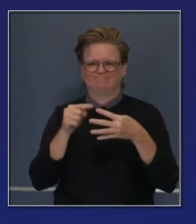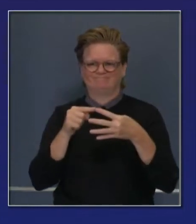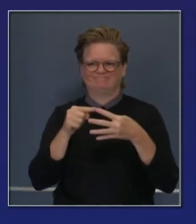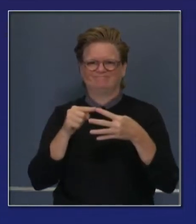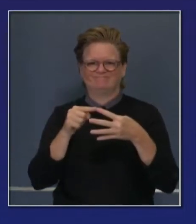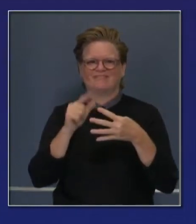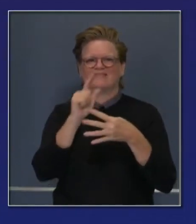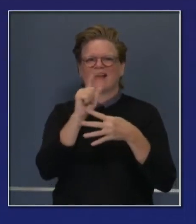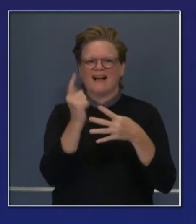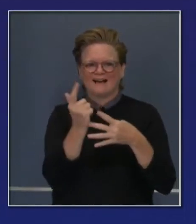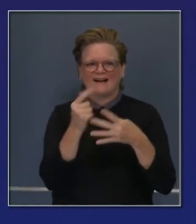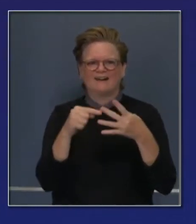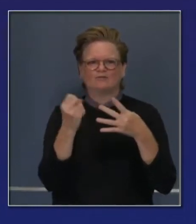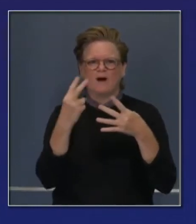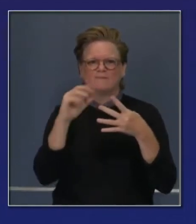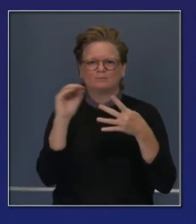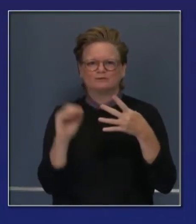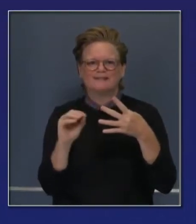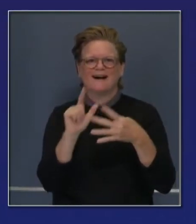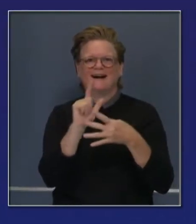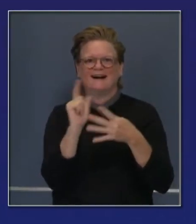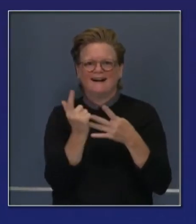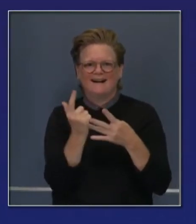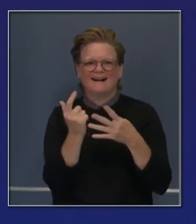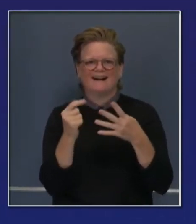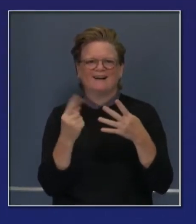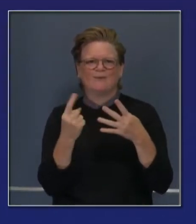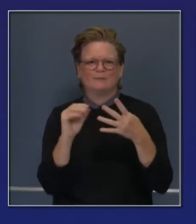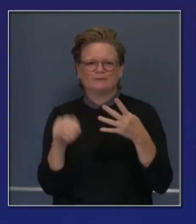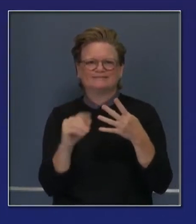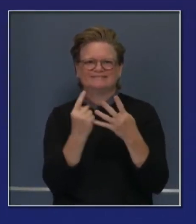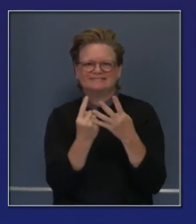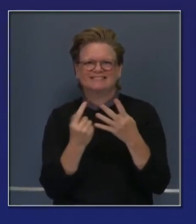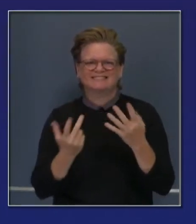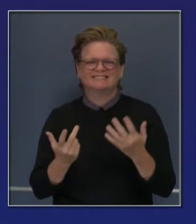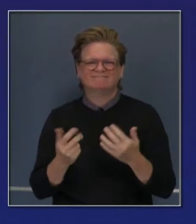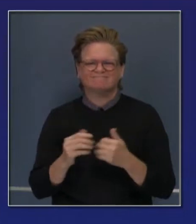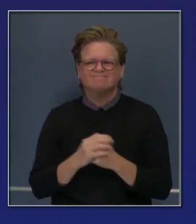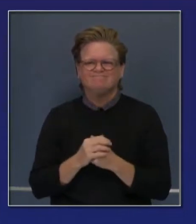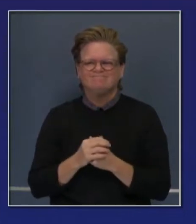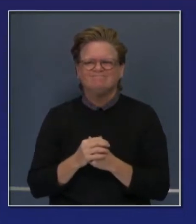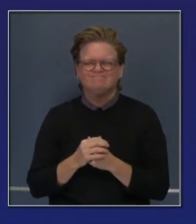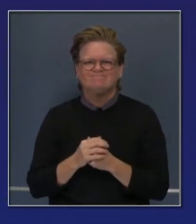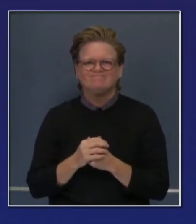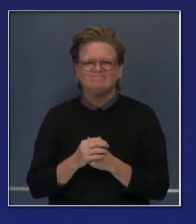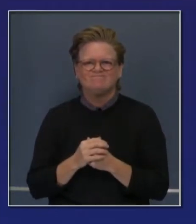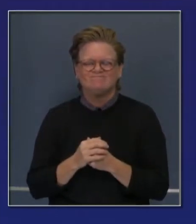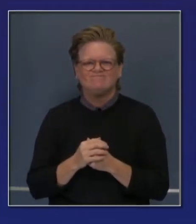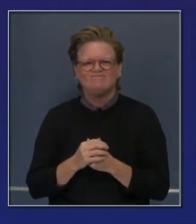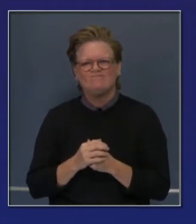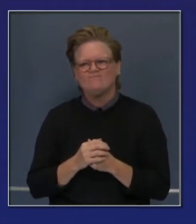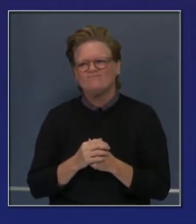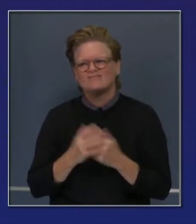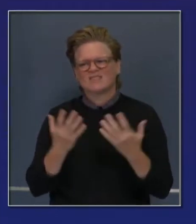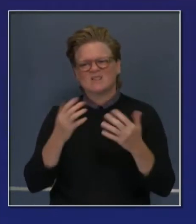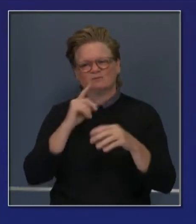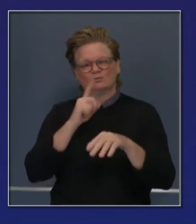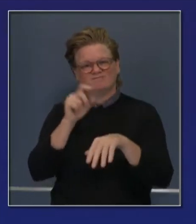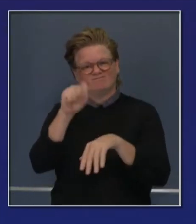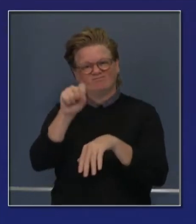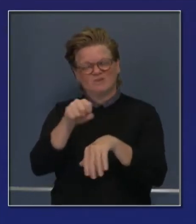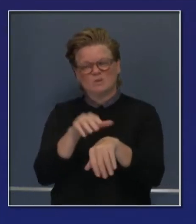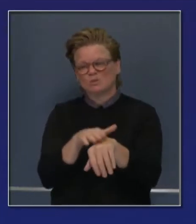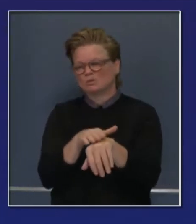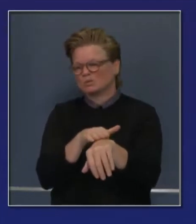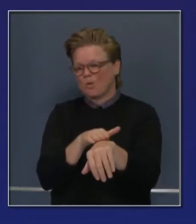how stubborn this process is, why we say statewide, stringent, but we also say slow in terms